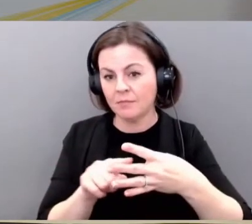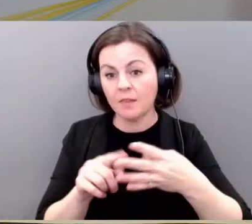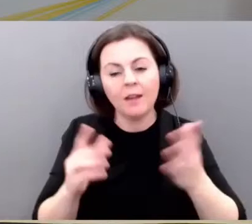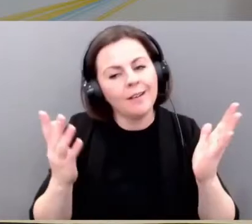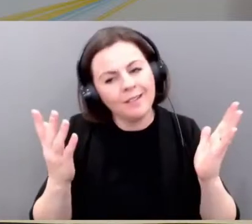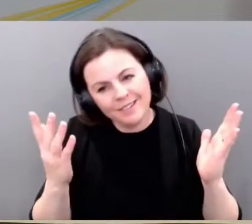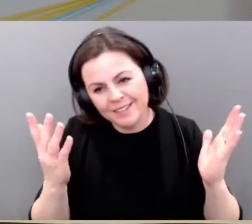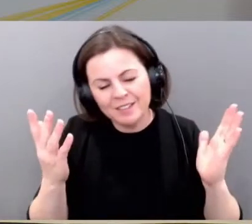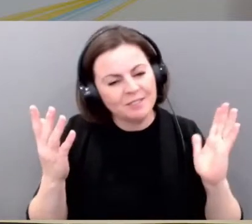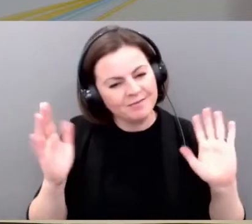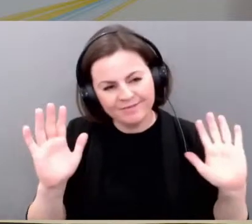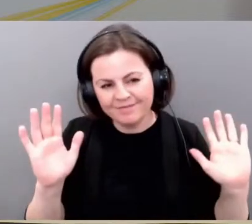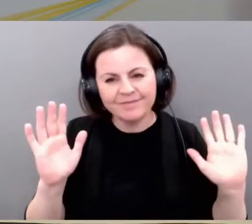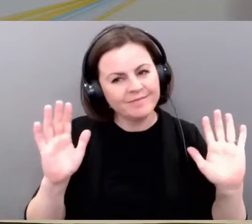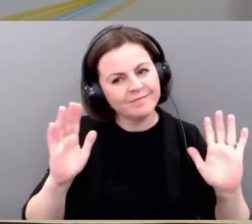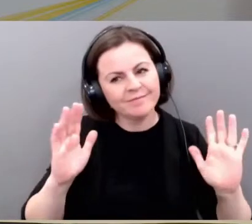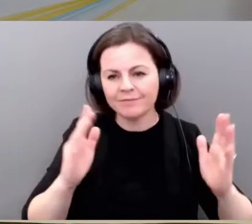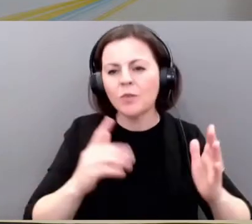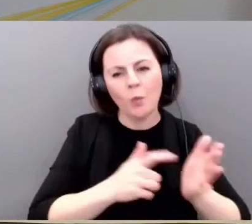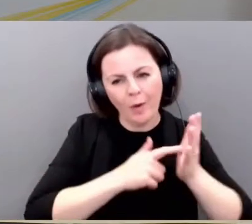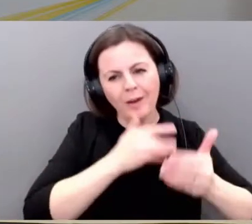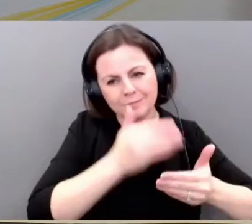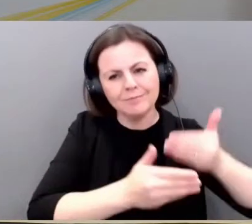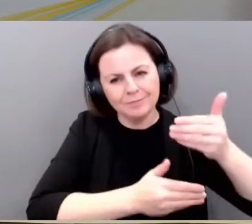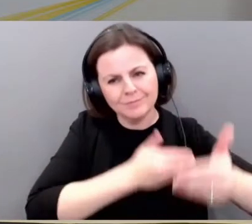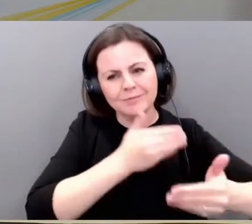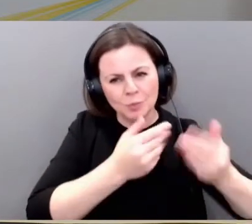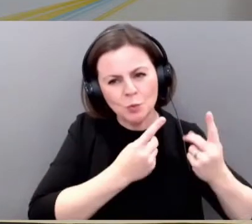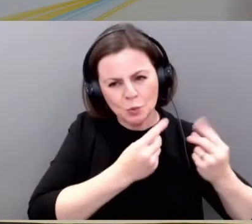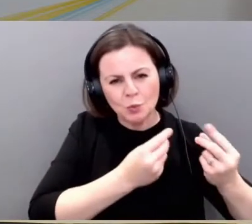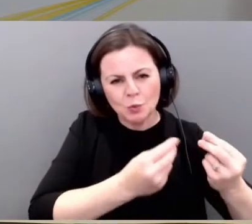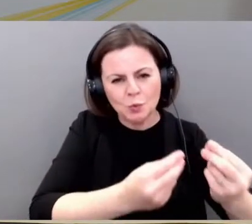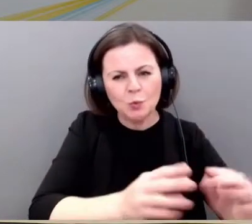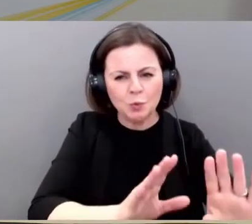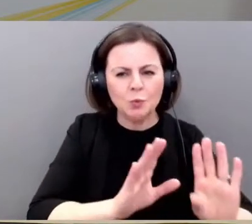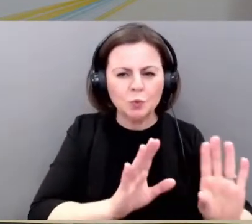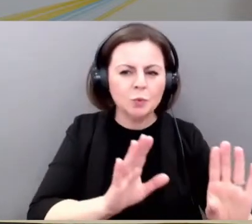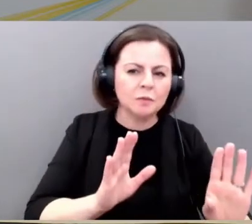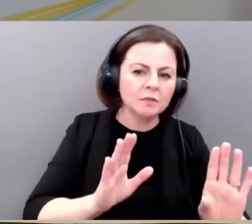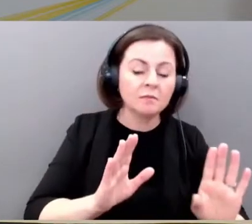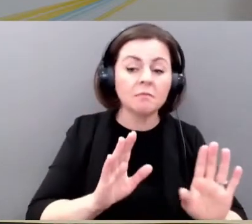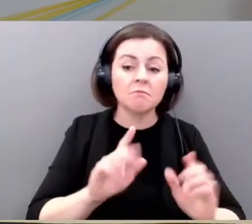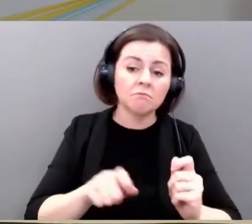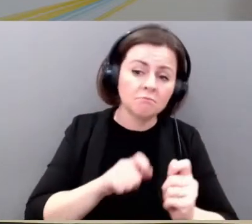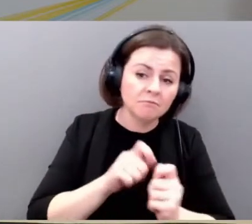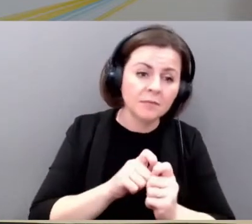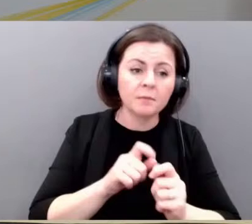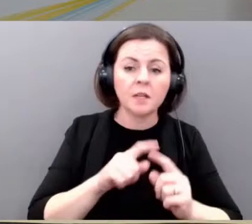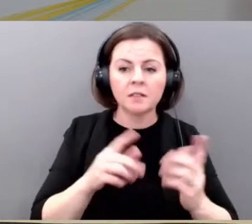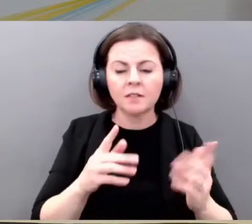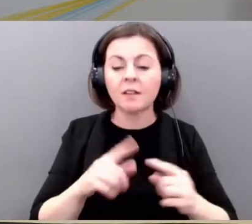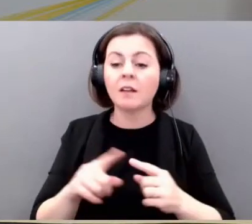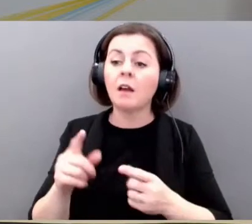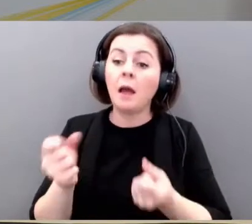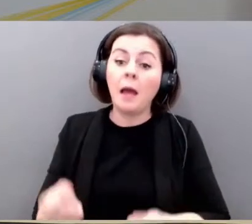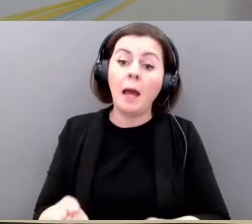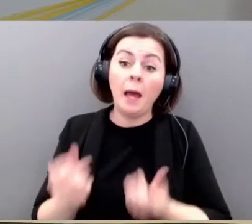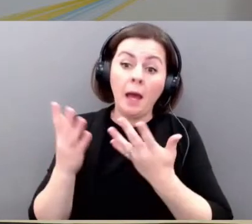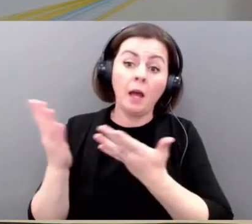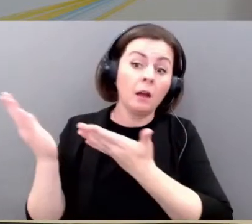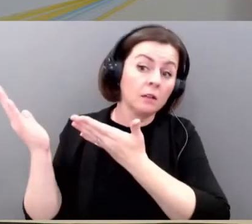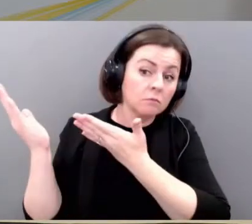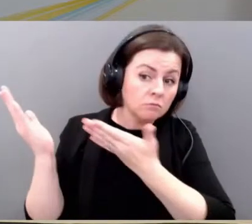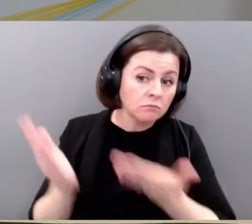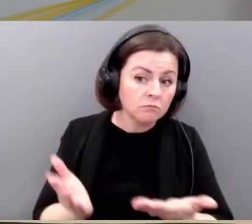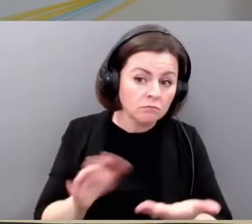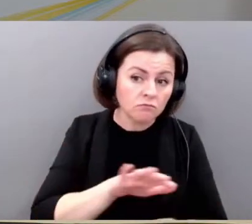of steps along the way, but those numbers in terms of shipment numbers as well